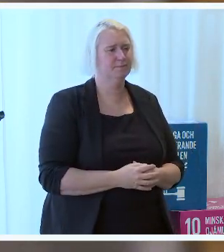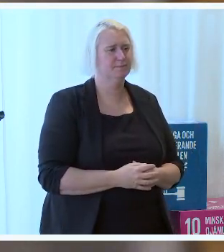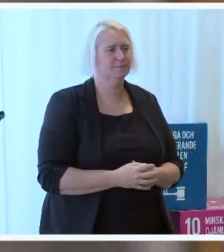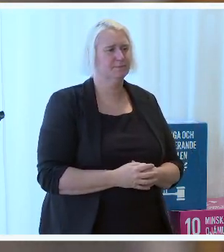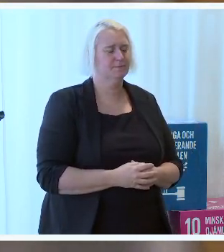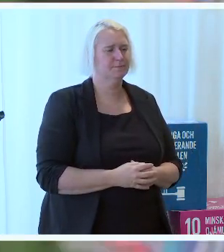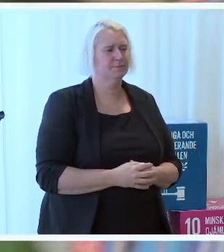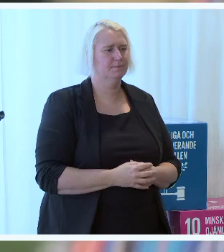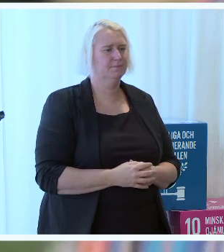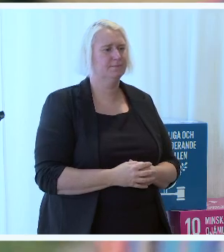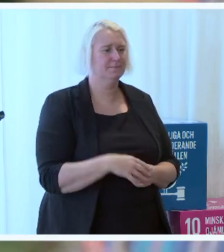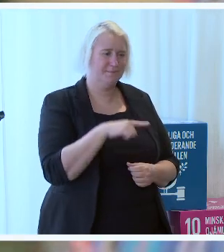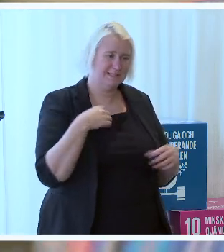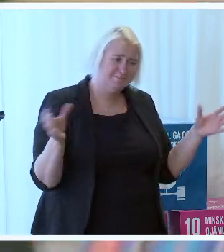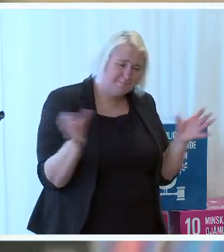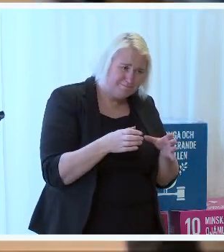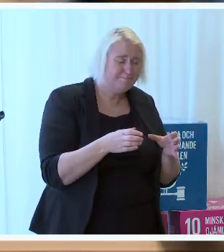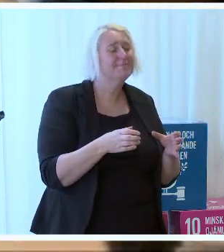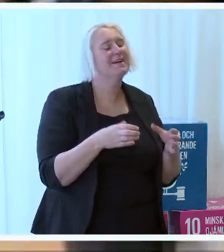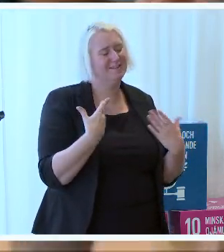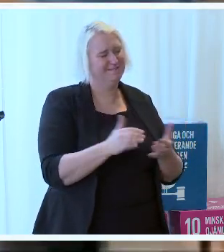Together, we are Islamic Relief.